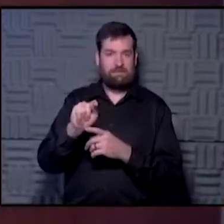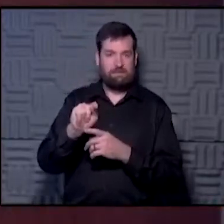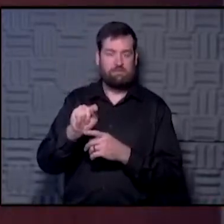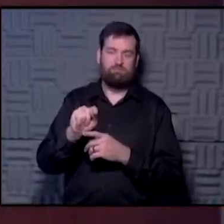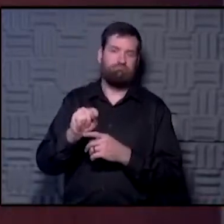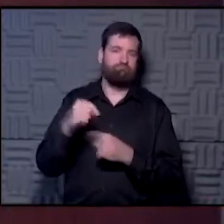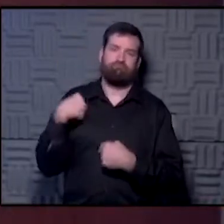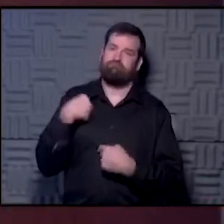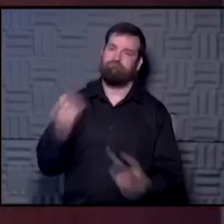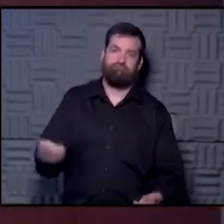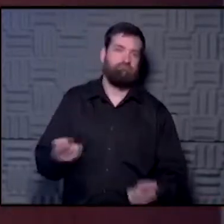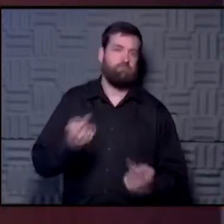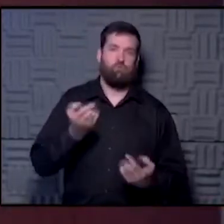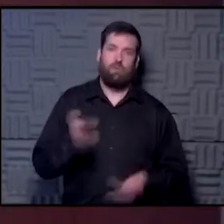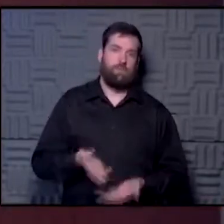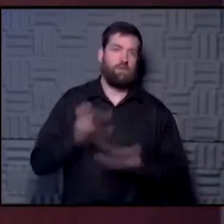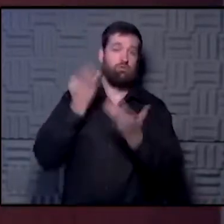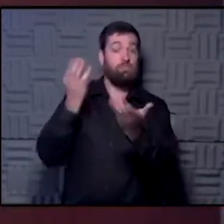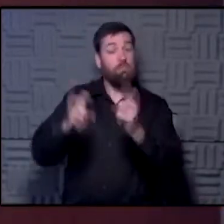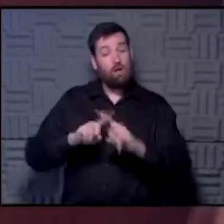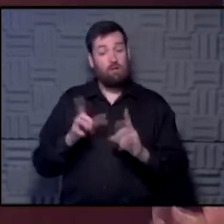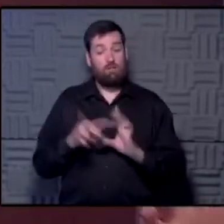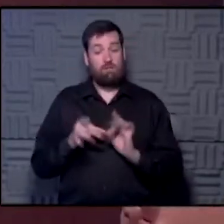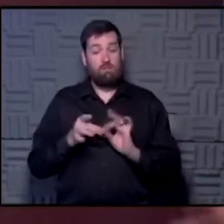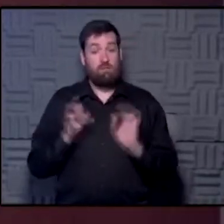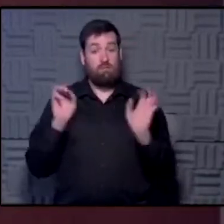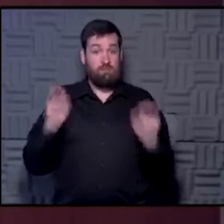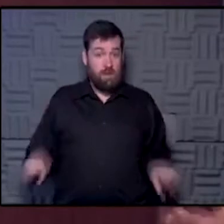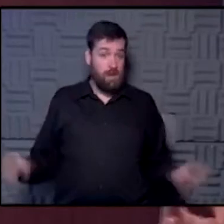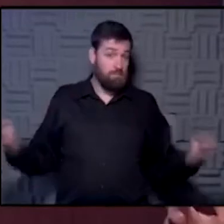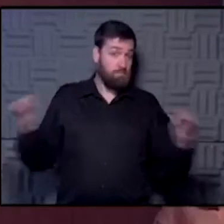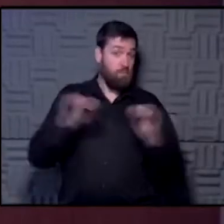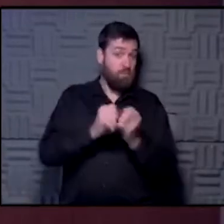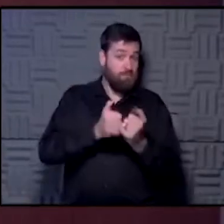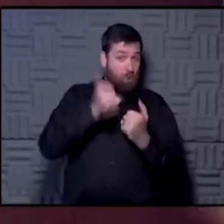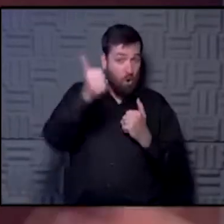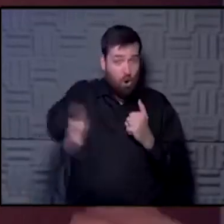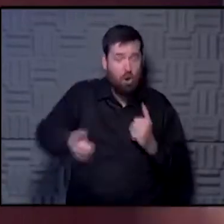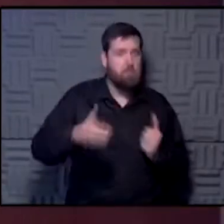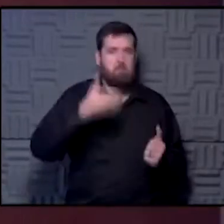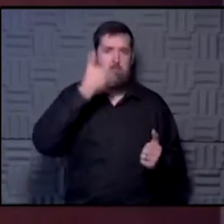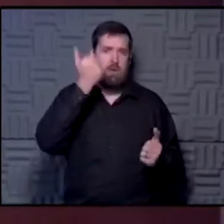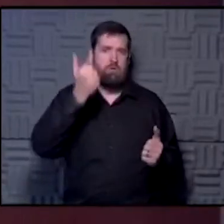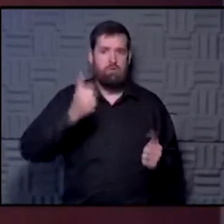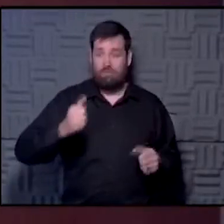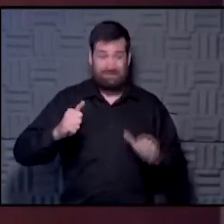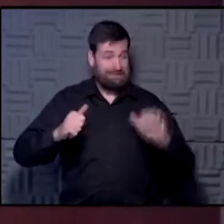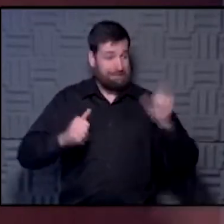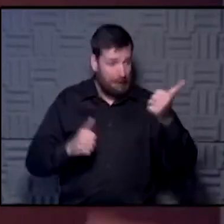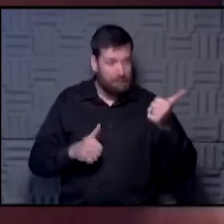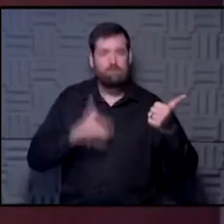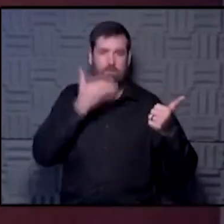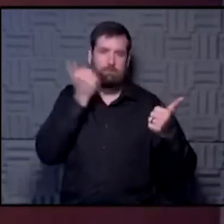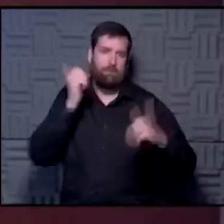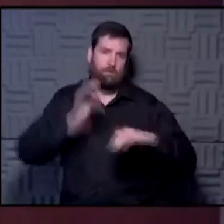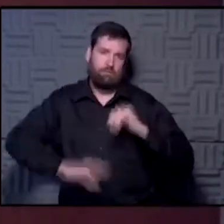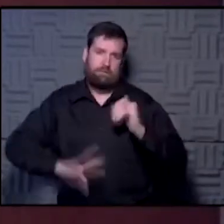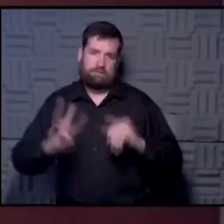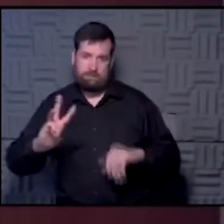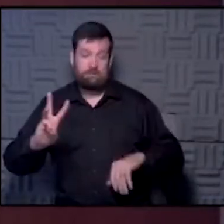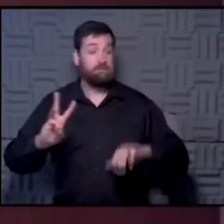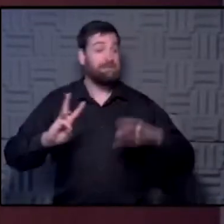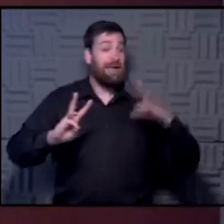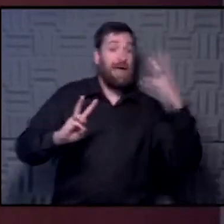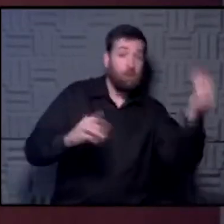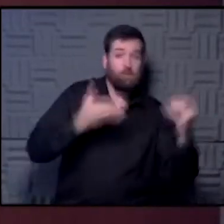been the recommendation. But we've also said if you can be farther away, the farther away the better. 10 feet is better than 6 feet. Outdoors is better than